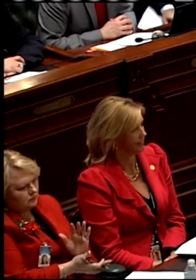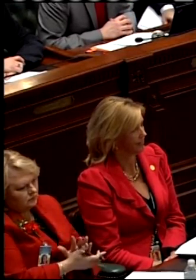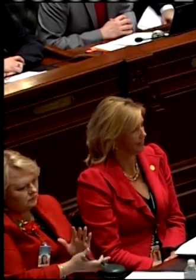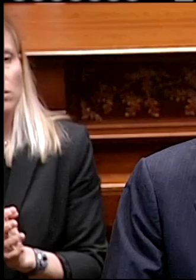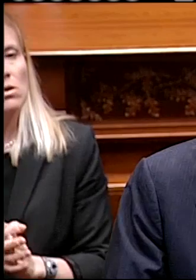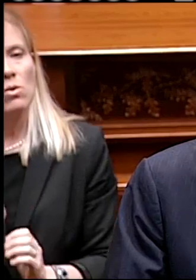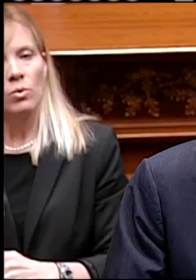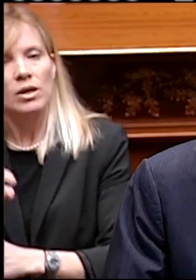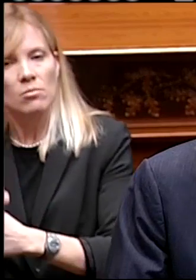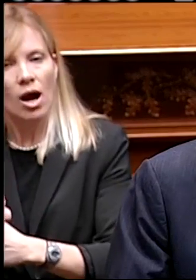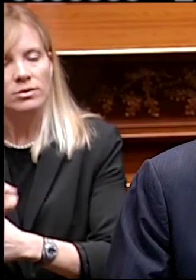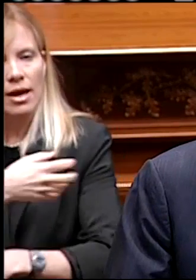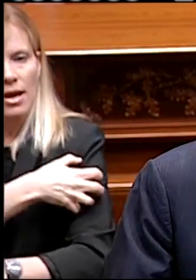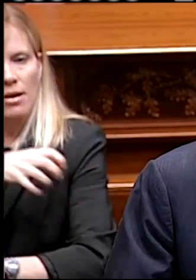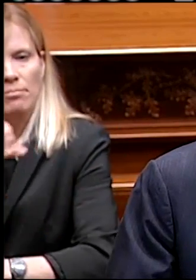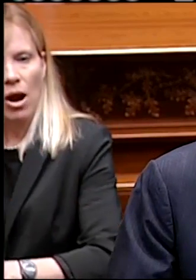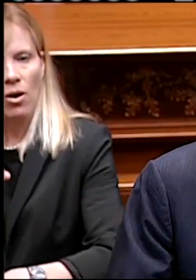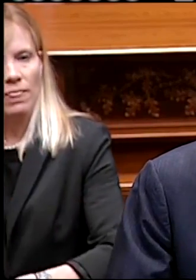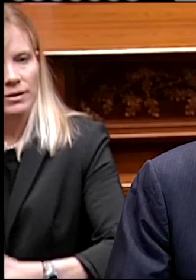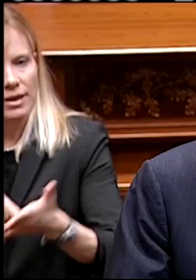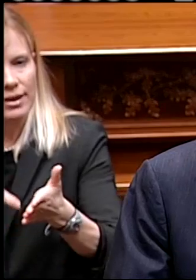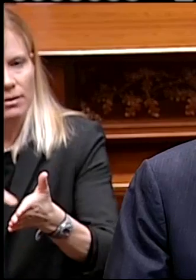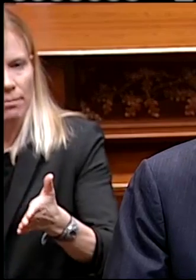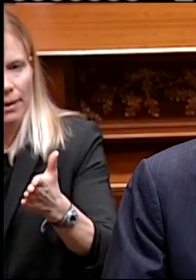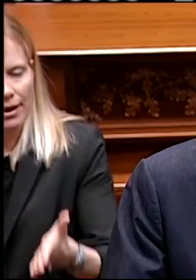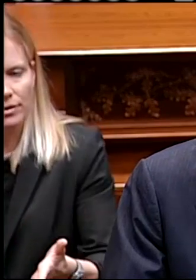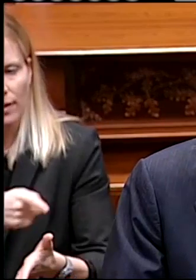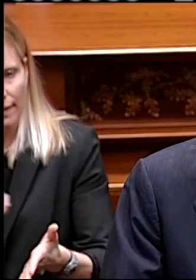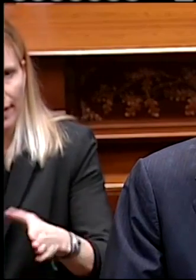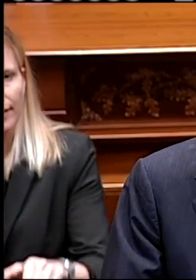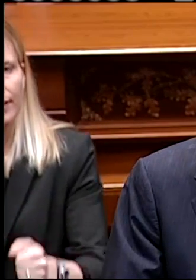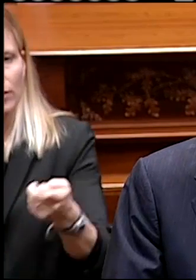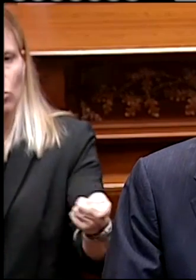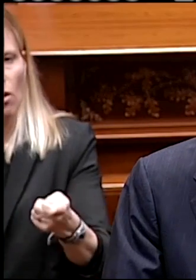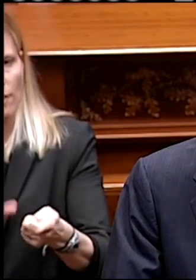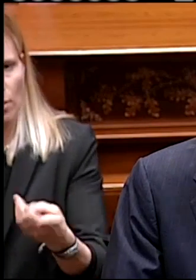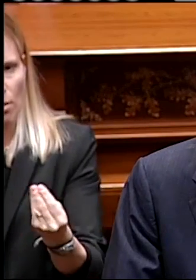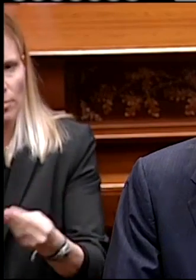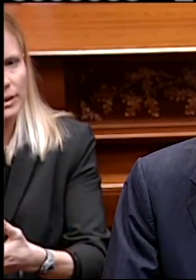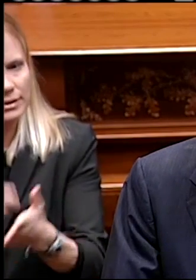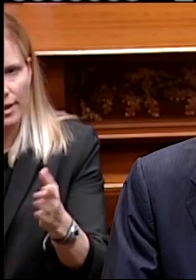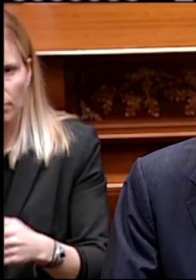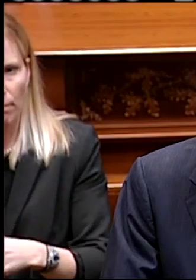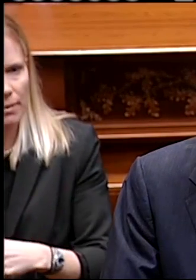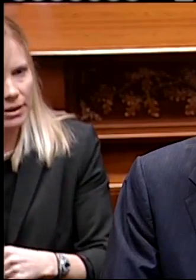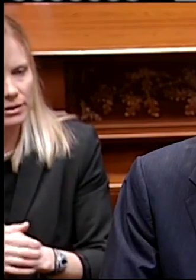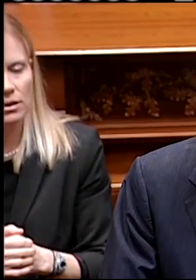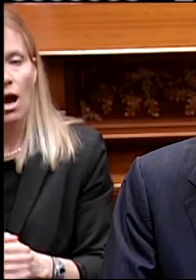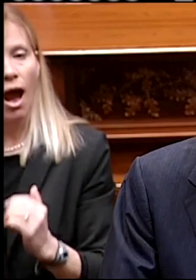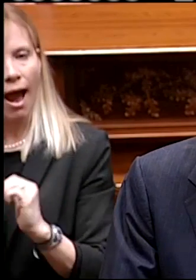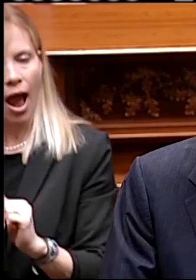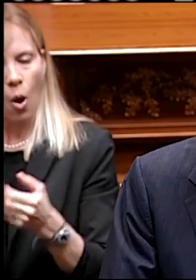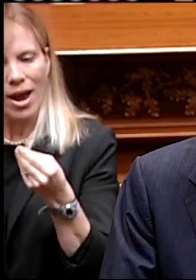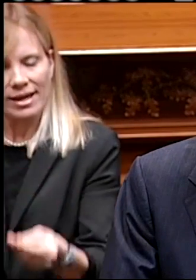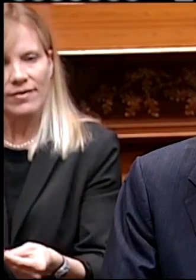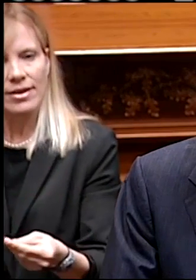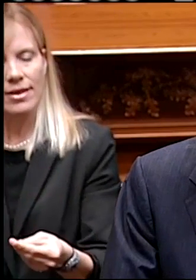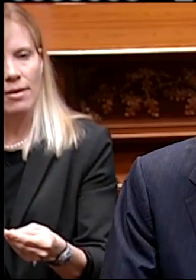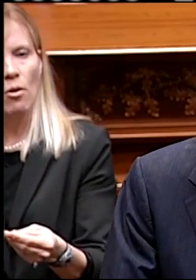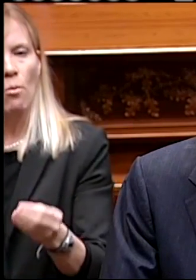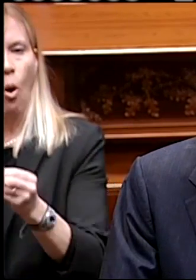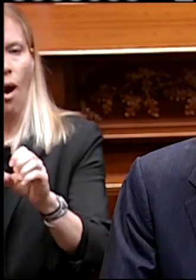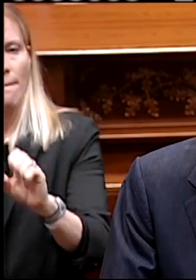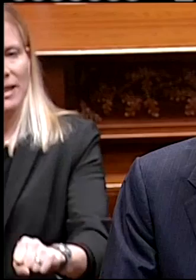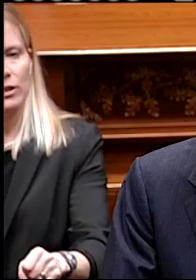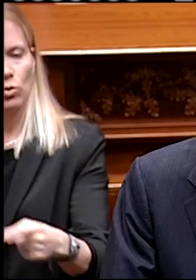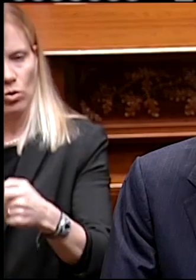We must empower taxpayers to take control of their property tax bills by giving them greater ability